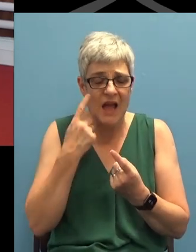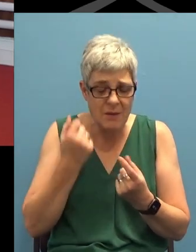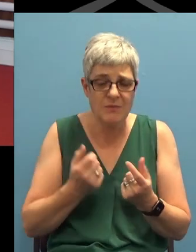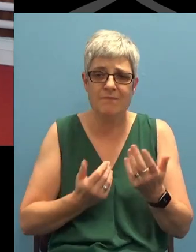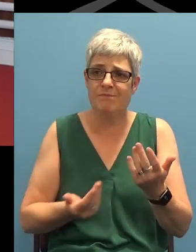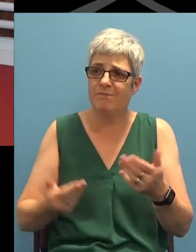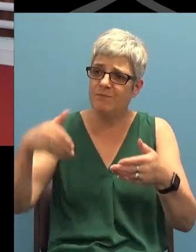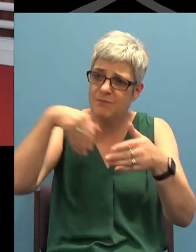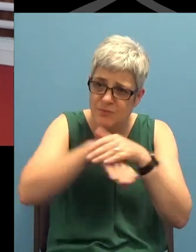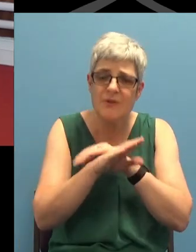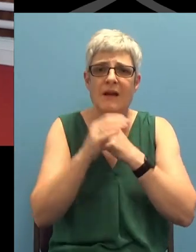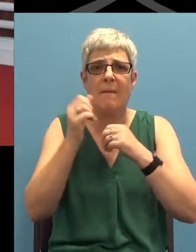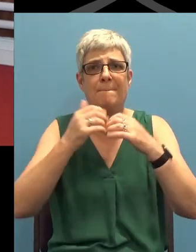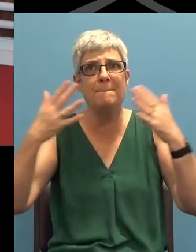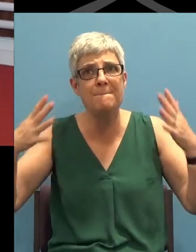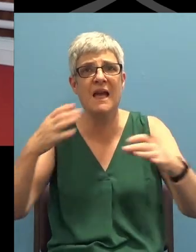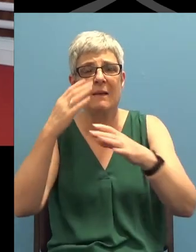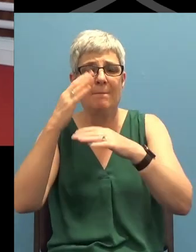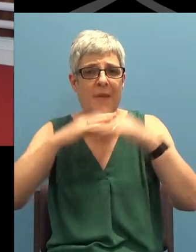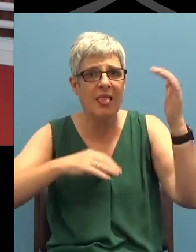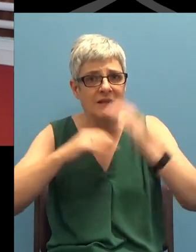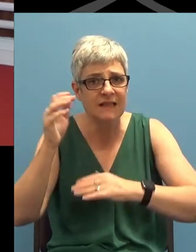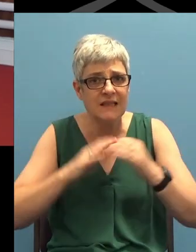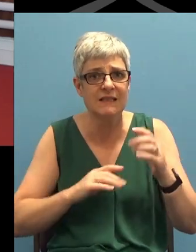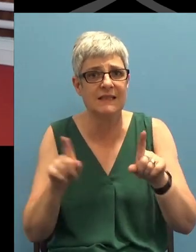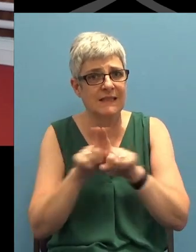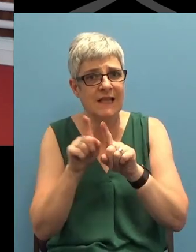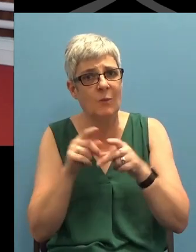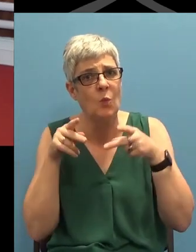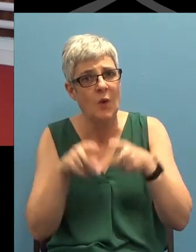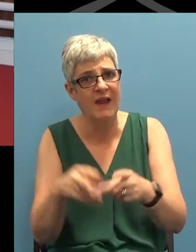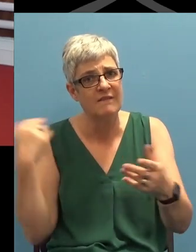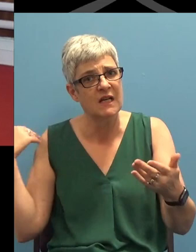building for a service as we've done for years.